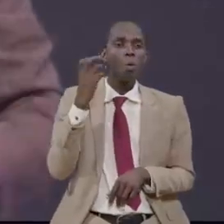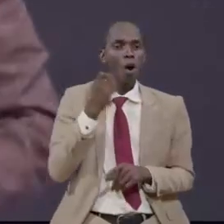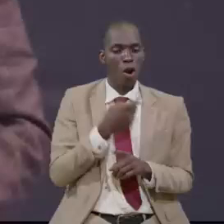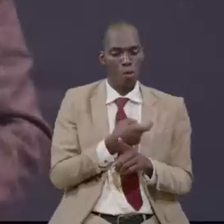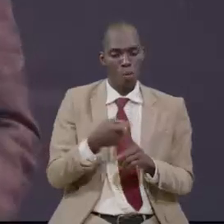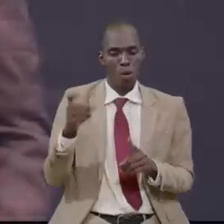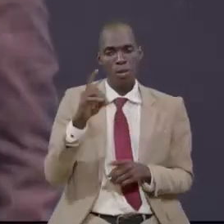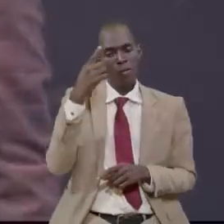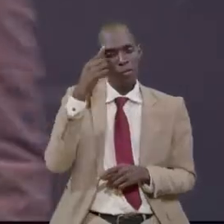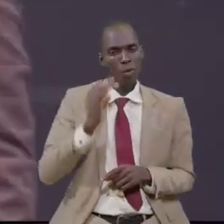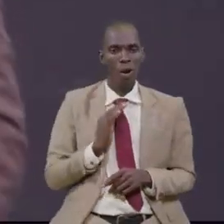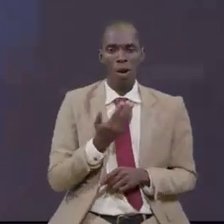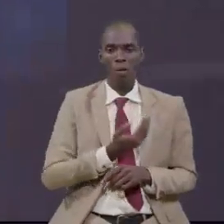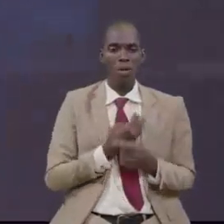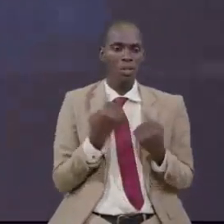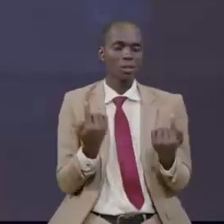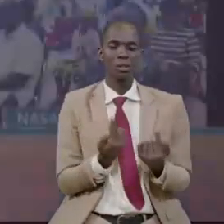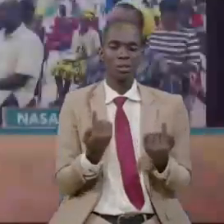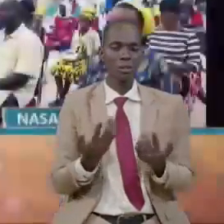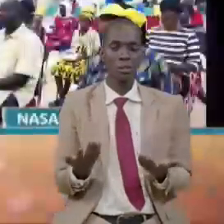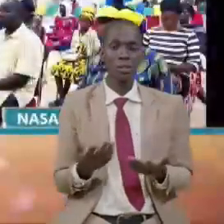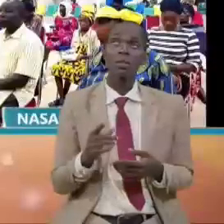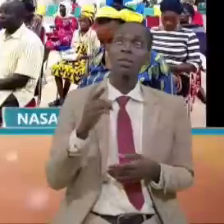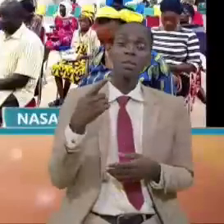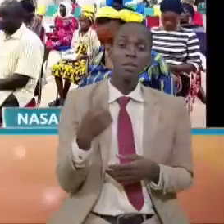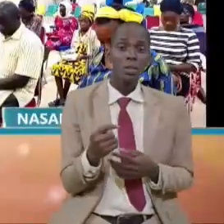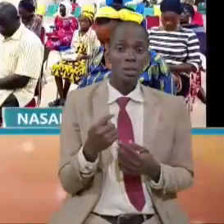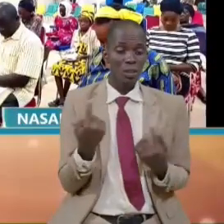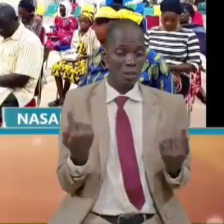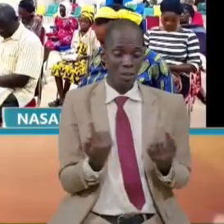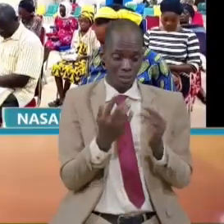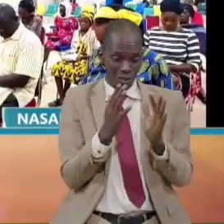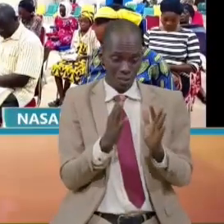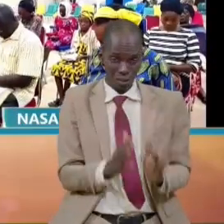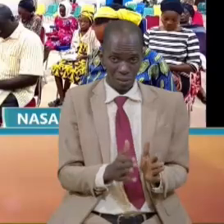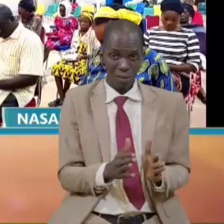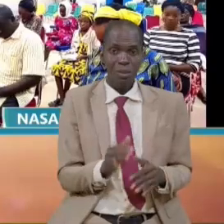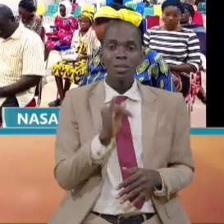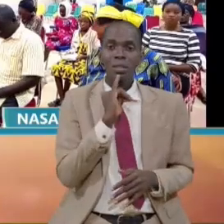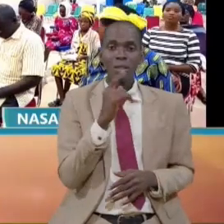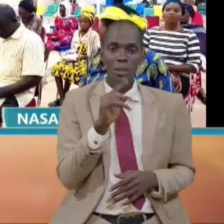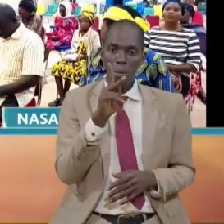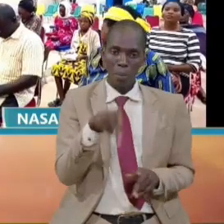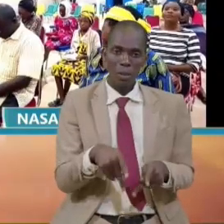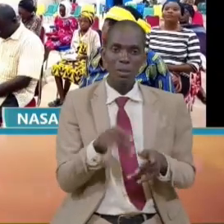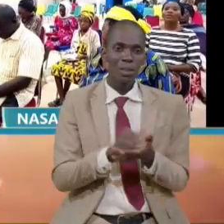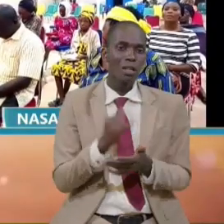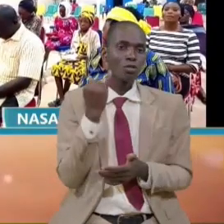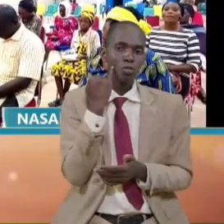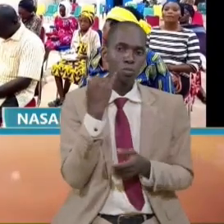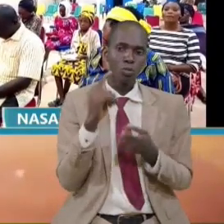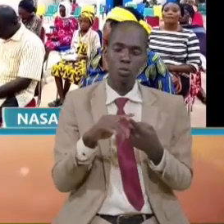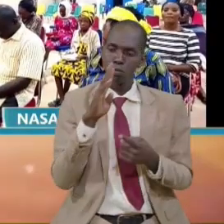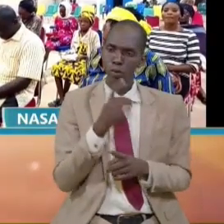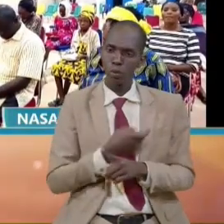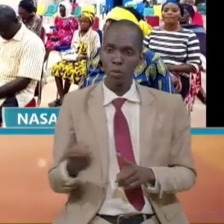transgression the transgressor is the one that should be wed the transgressor is the